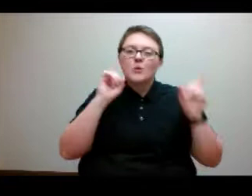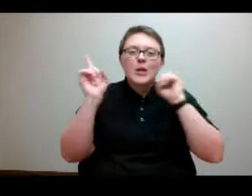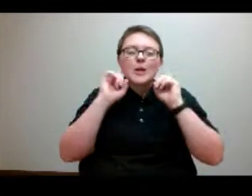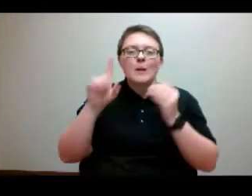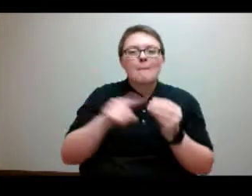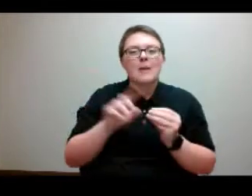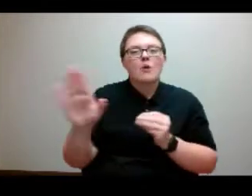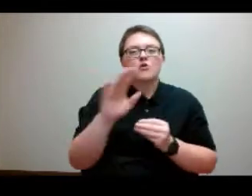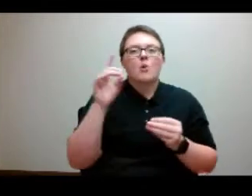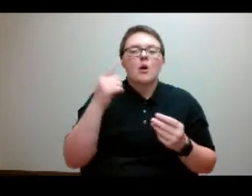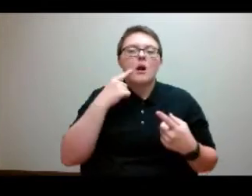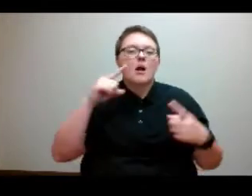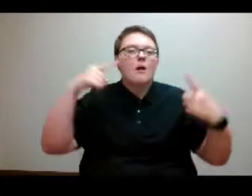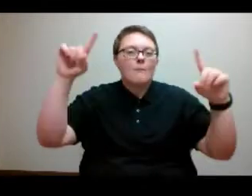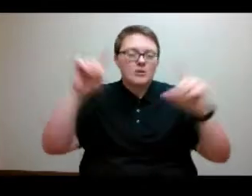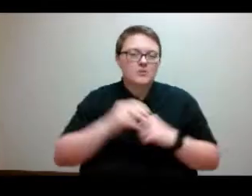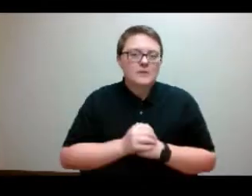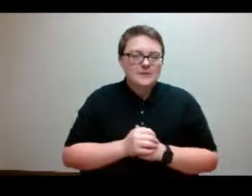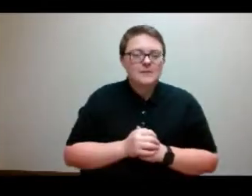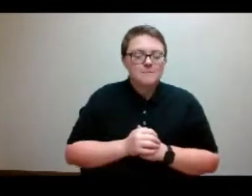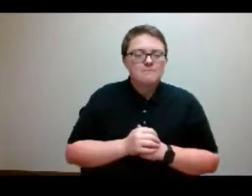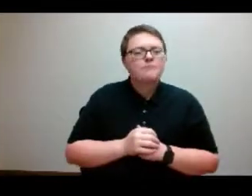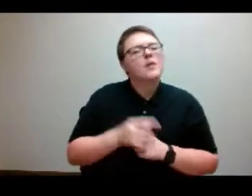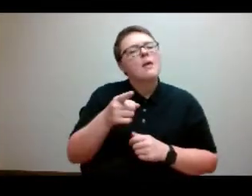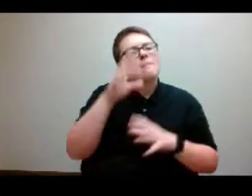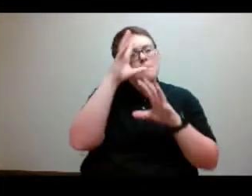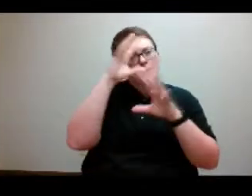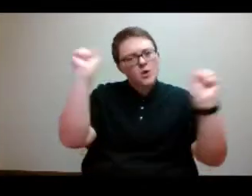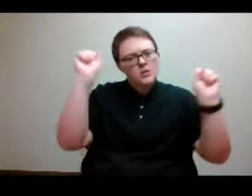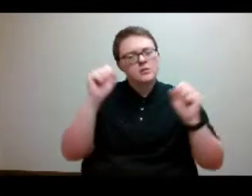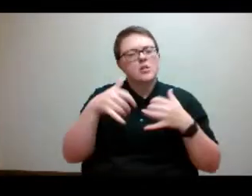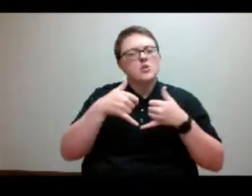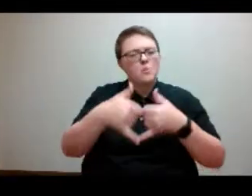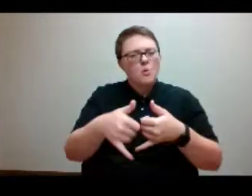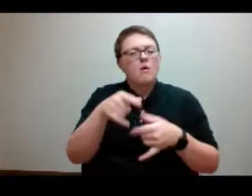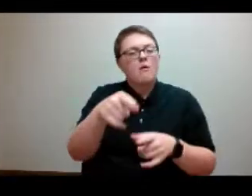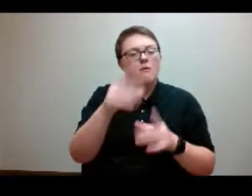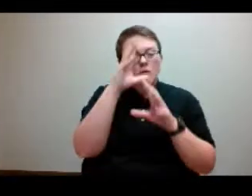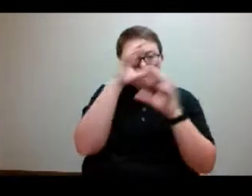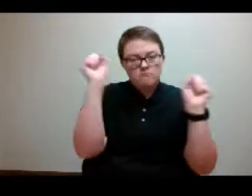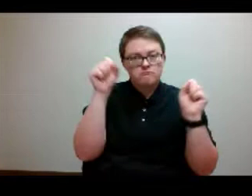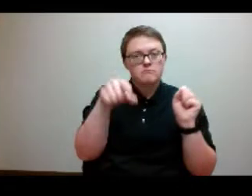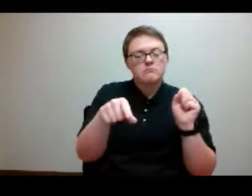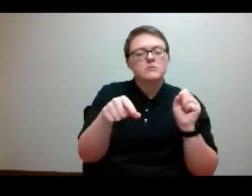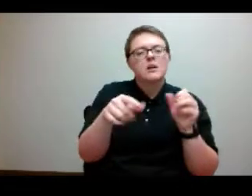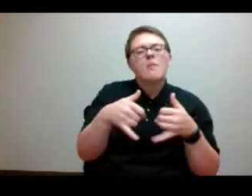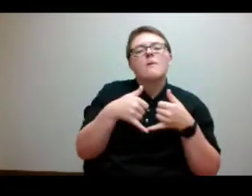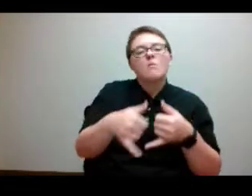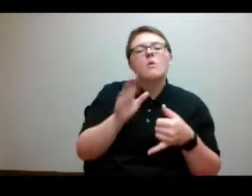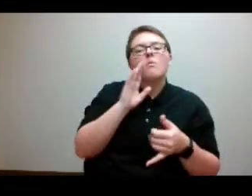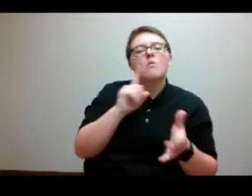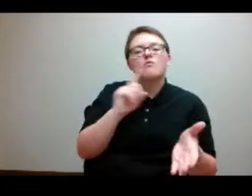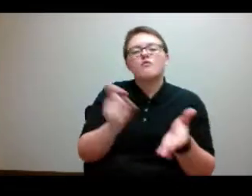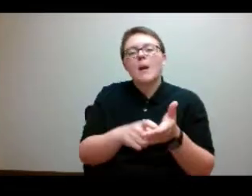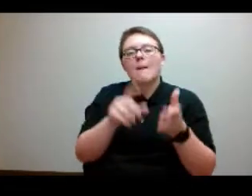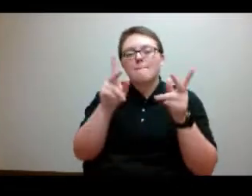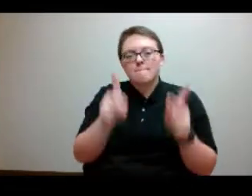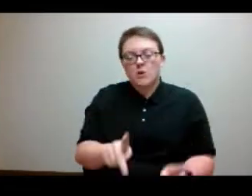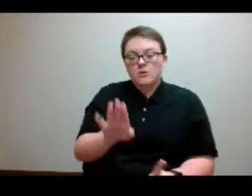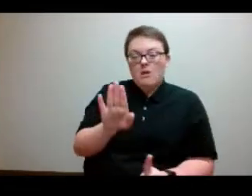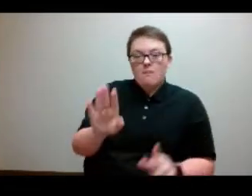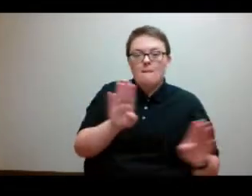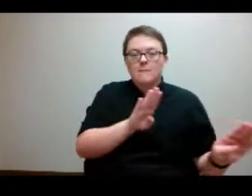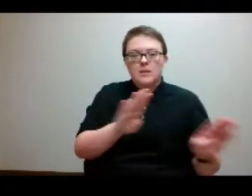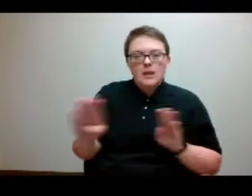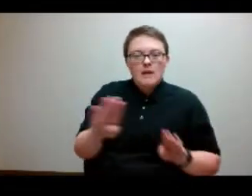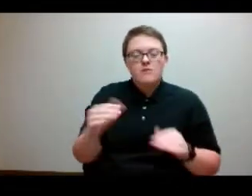So thank you very much. The President's Award is an award that recognizes a person whose behavior,